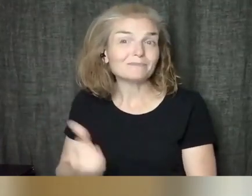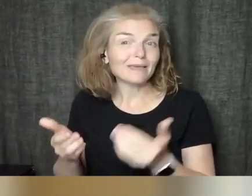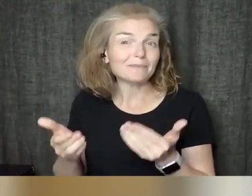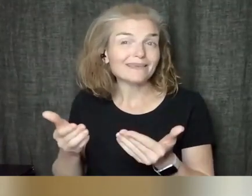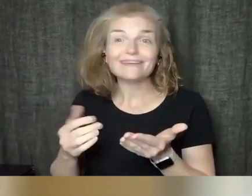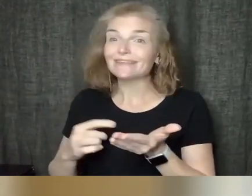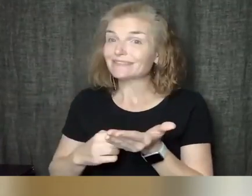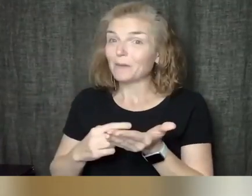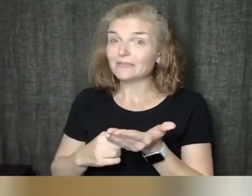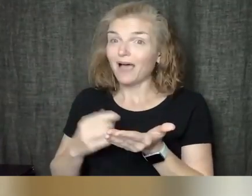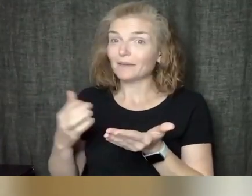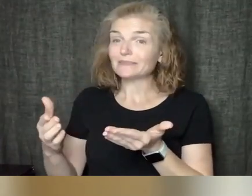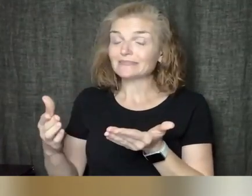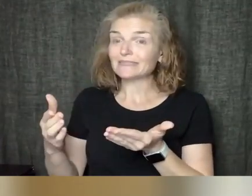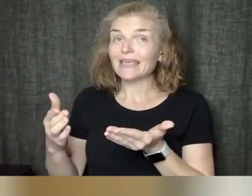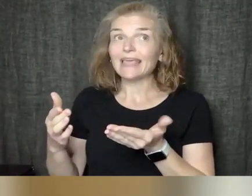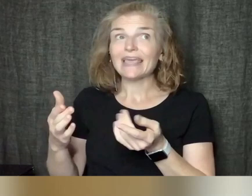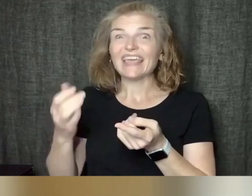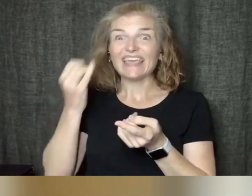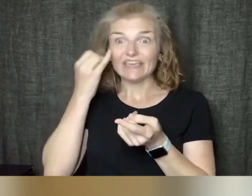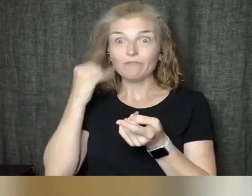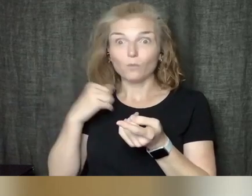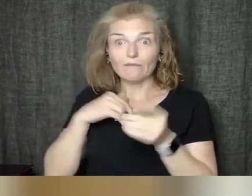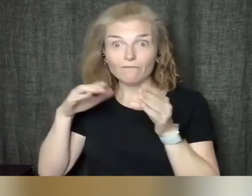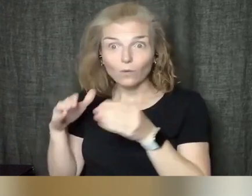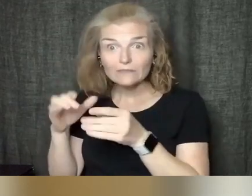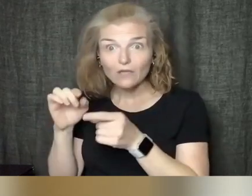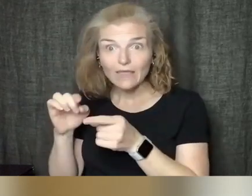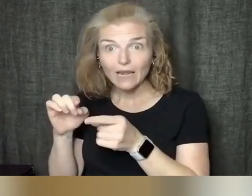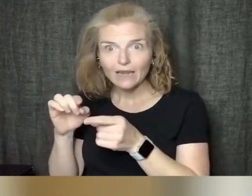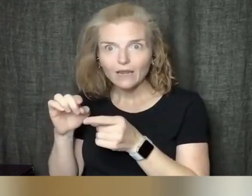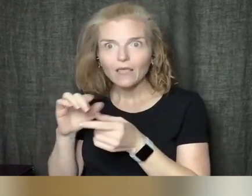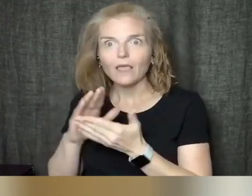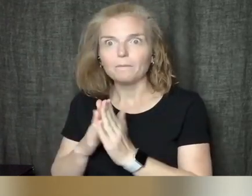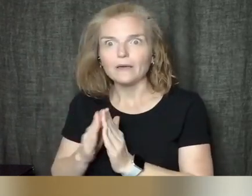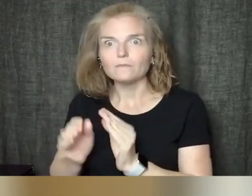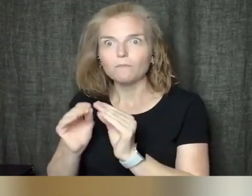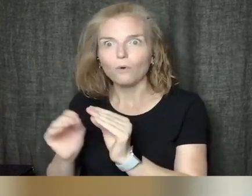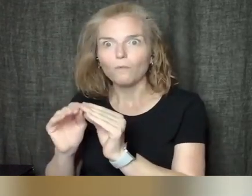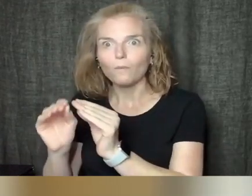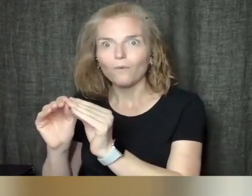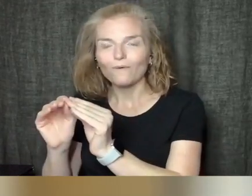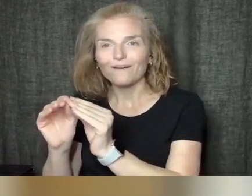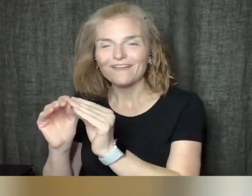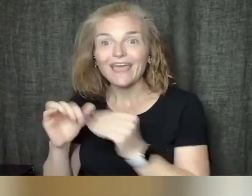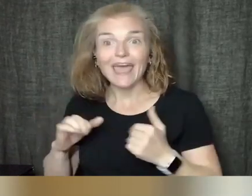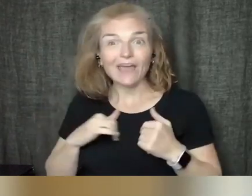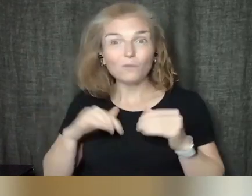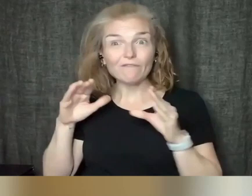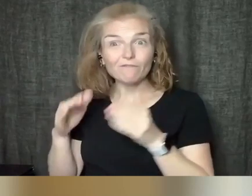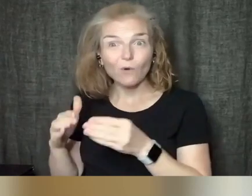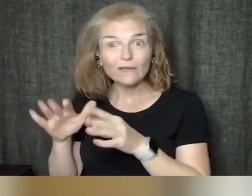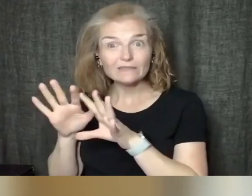Sometimes it happens when we indulge it. And sometimes we indulge these thoughts because we really haven't